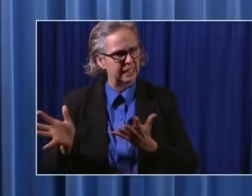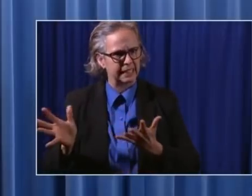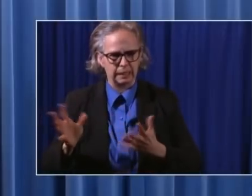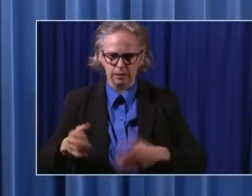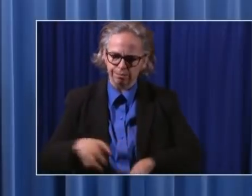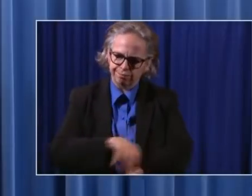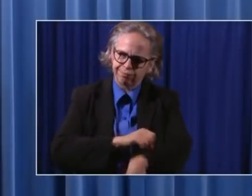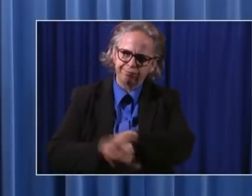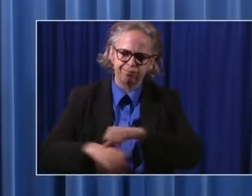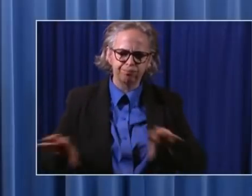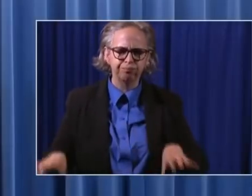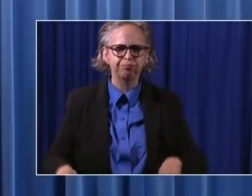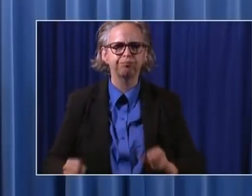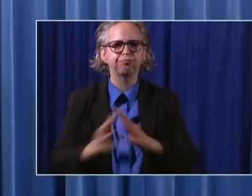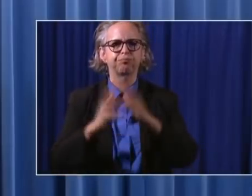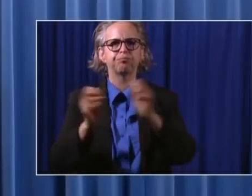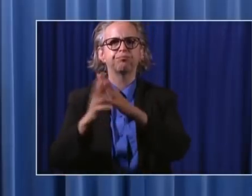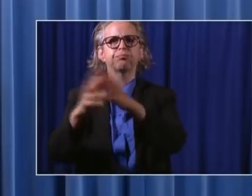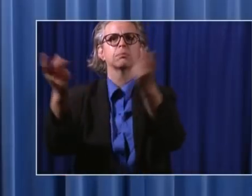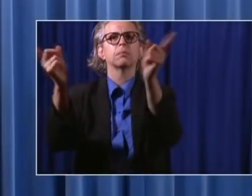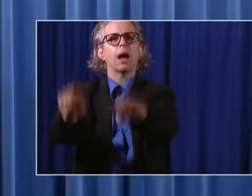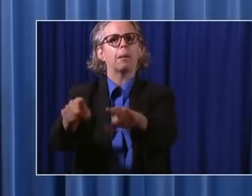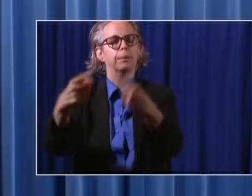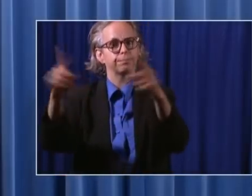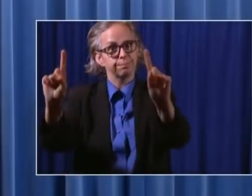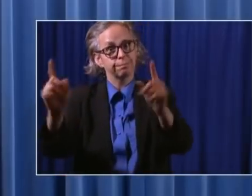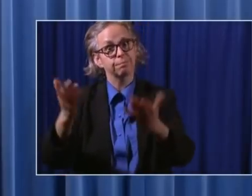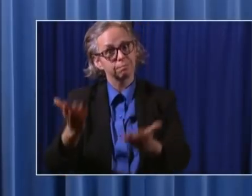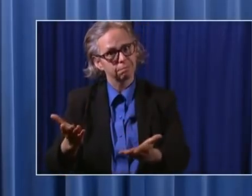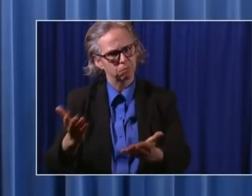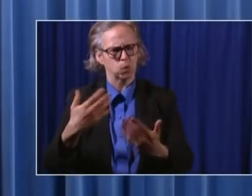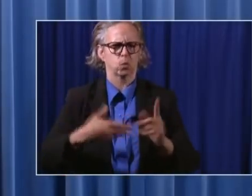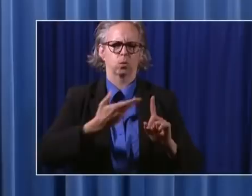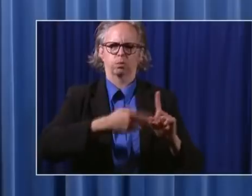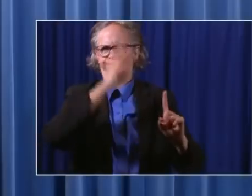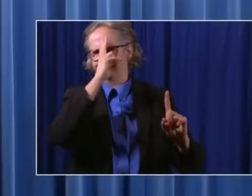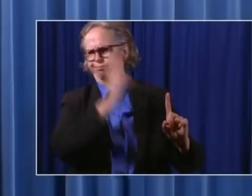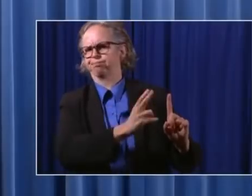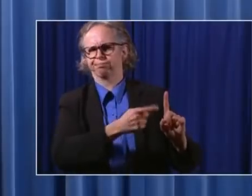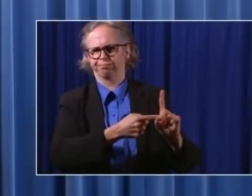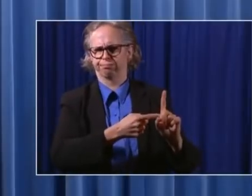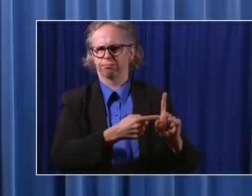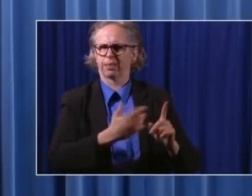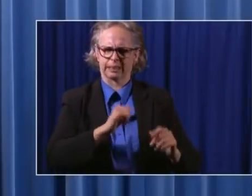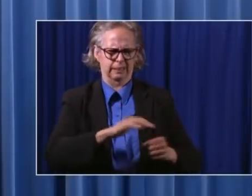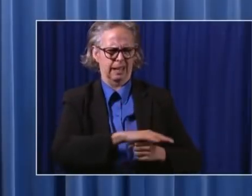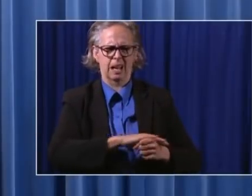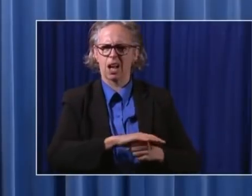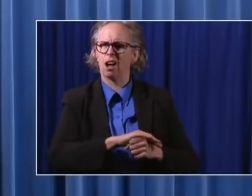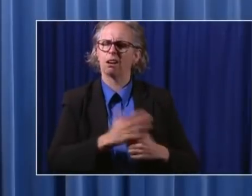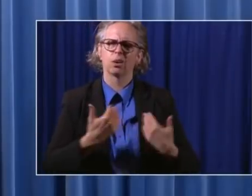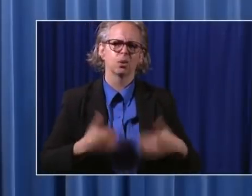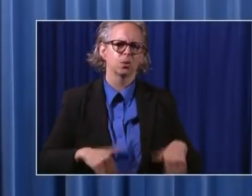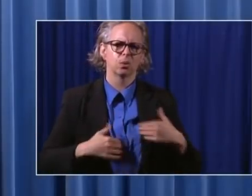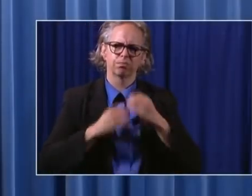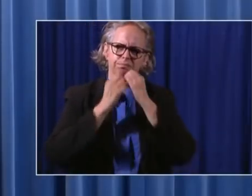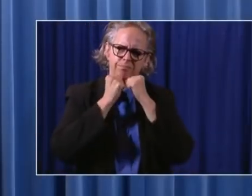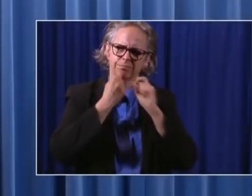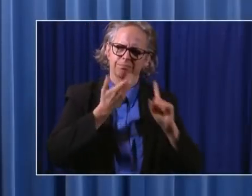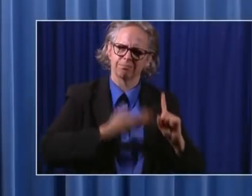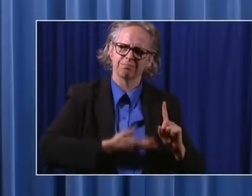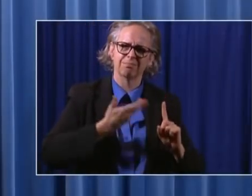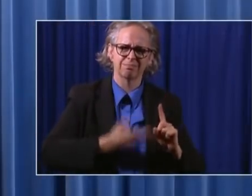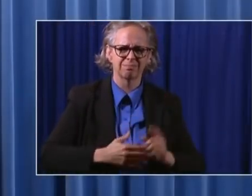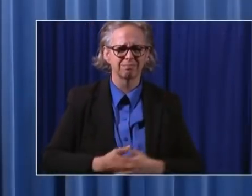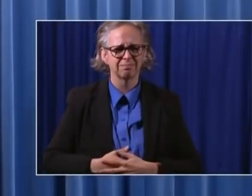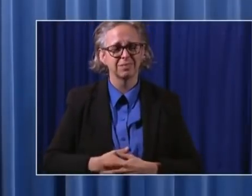different, is better because of Bob Mills. He saw the opportunity